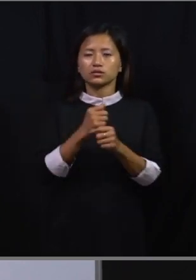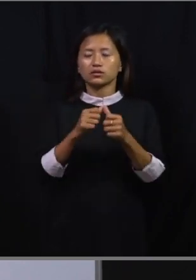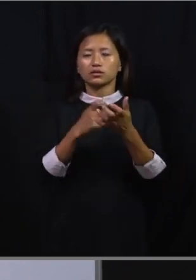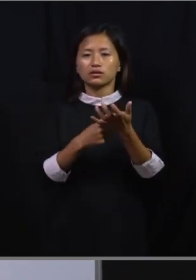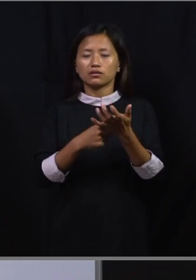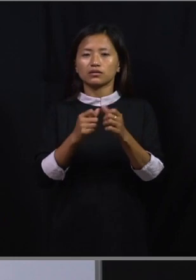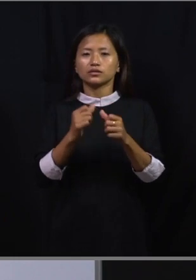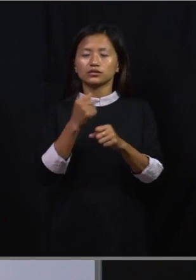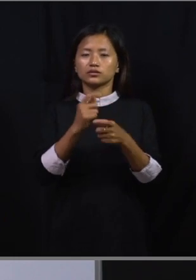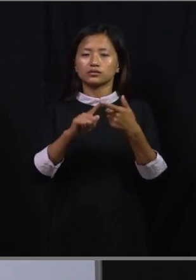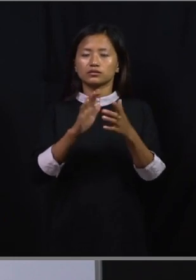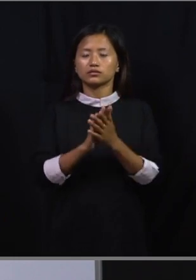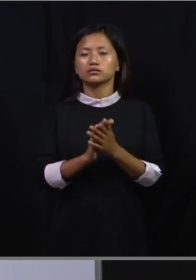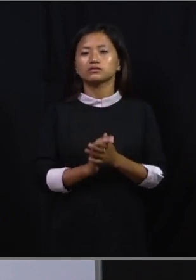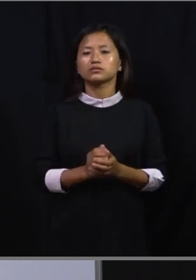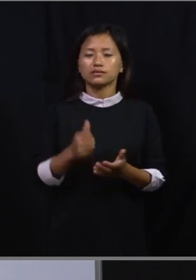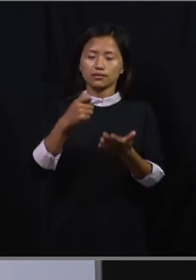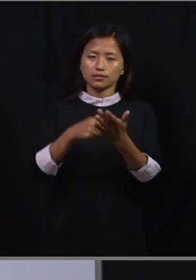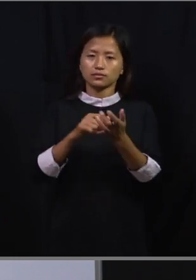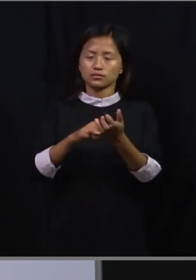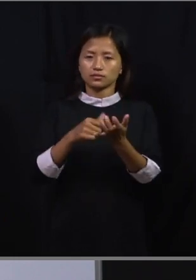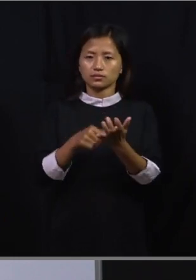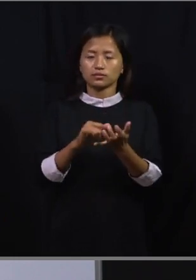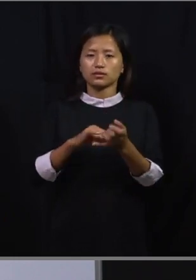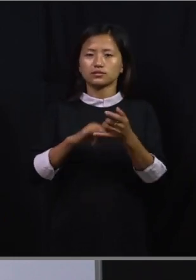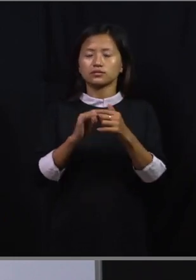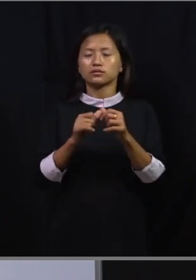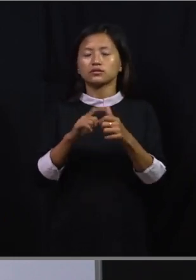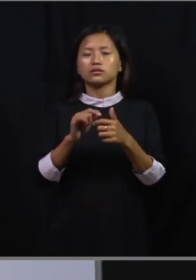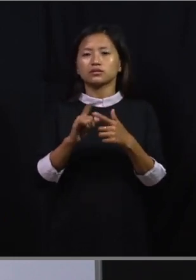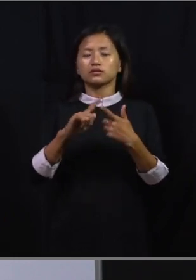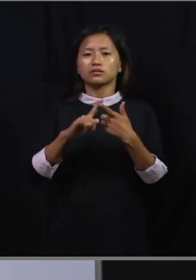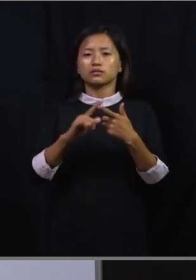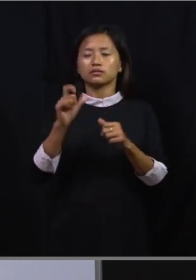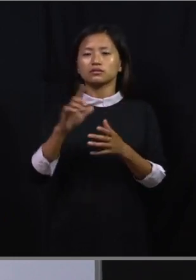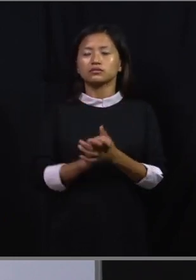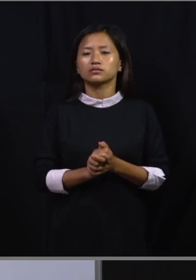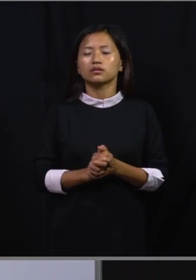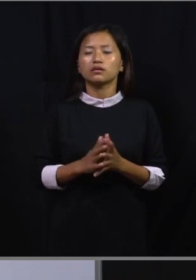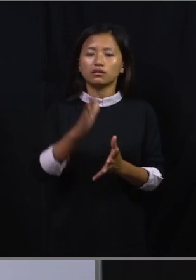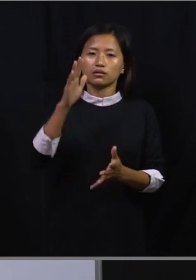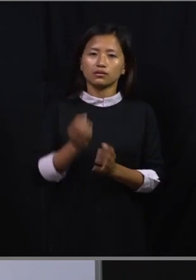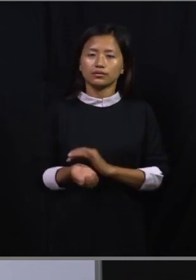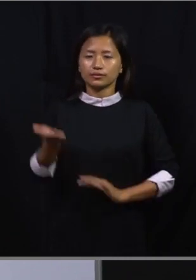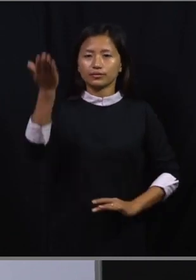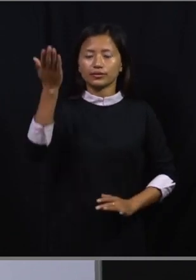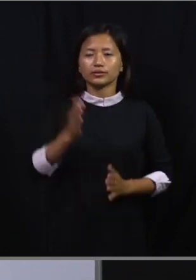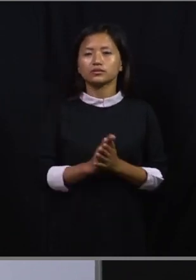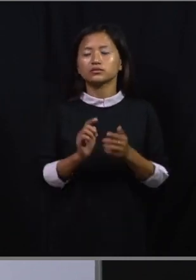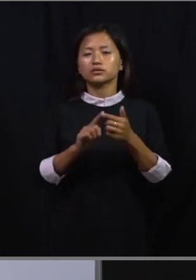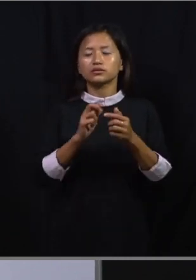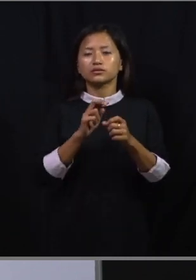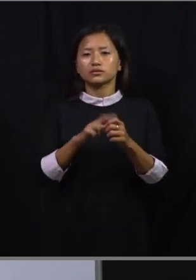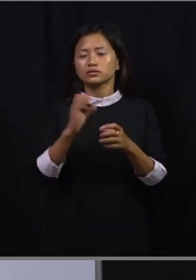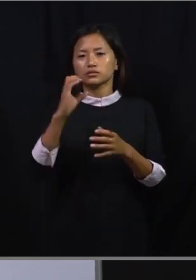Okay, under the economic crisis. Okay, point number 2, we have a high rate of inflation and a